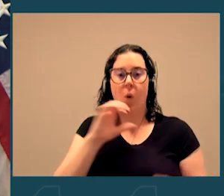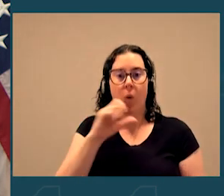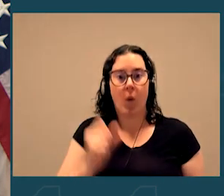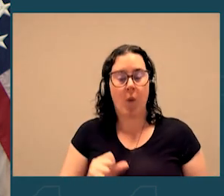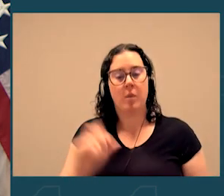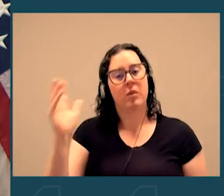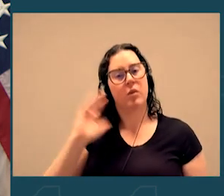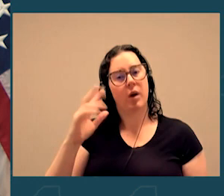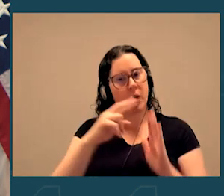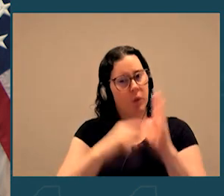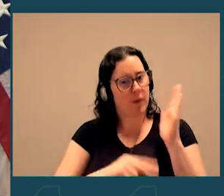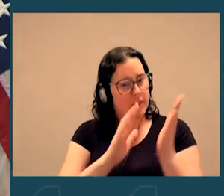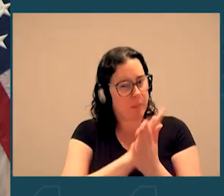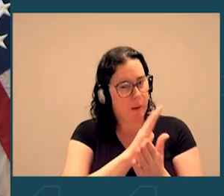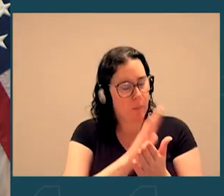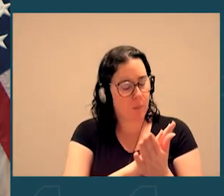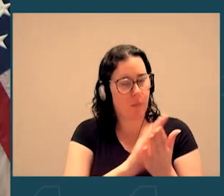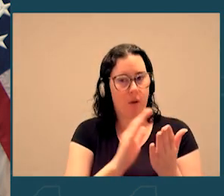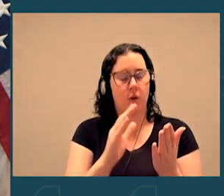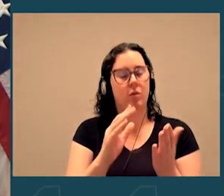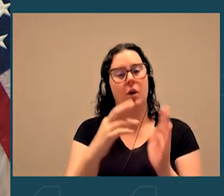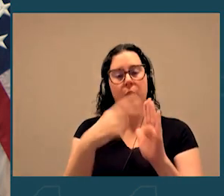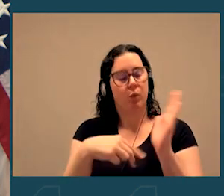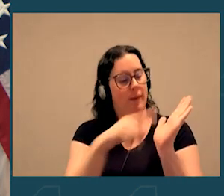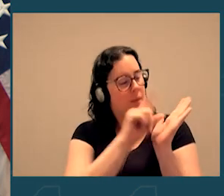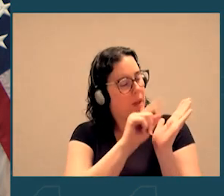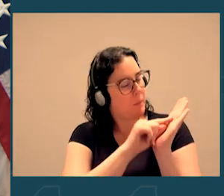and then now you see all these beautiful young people.